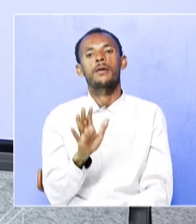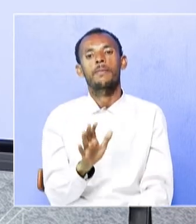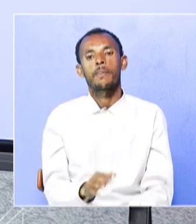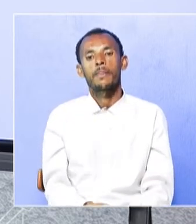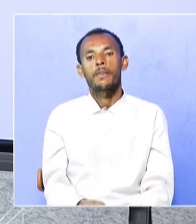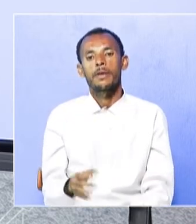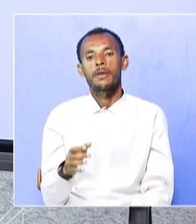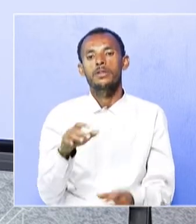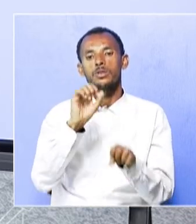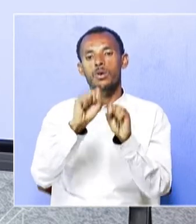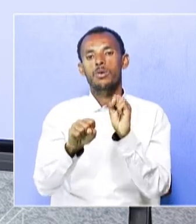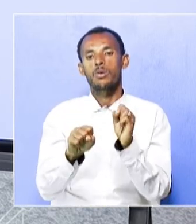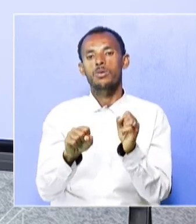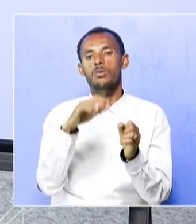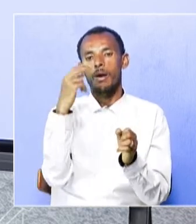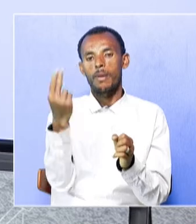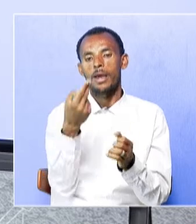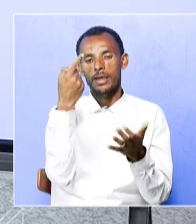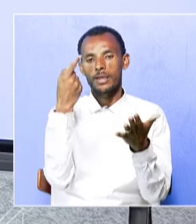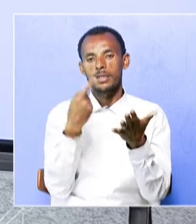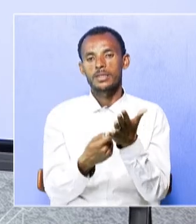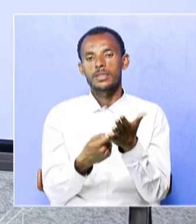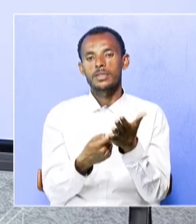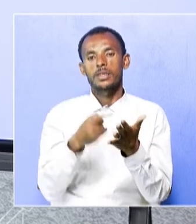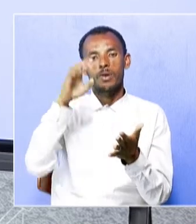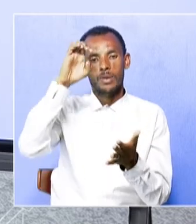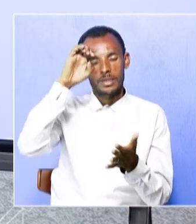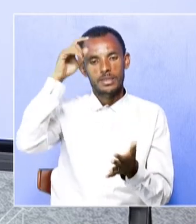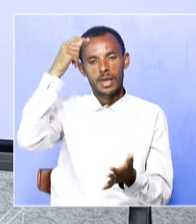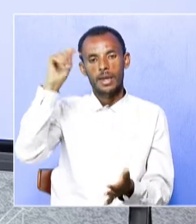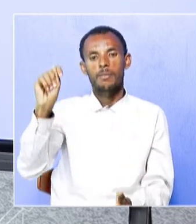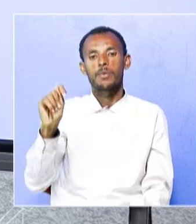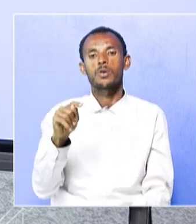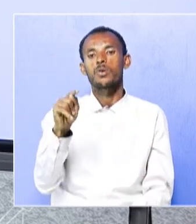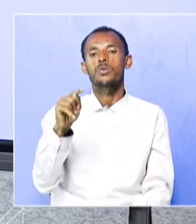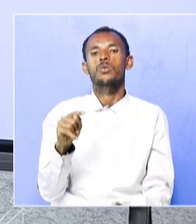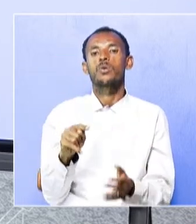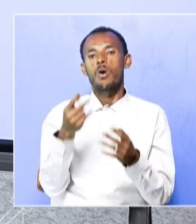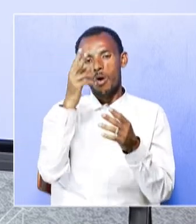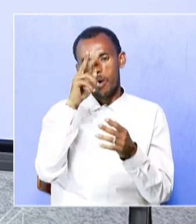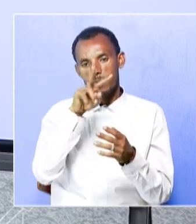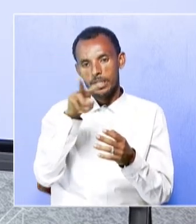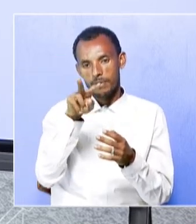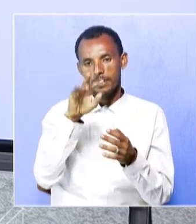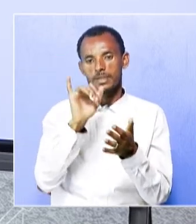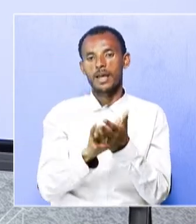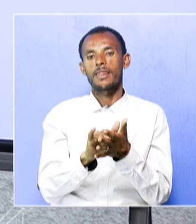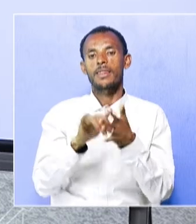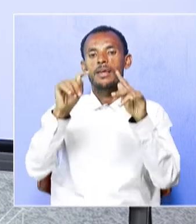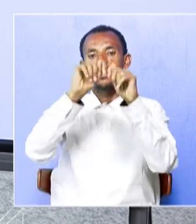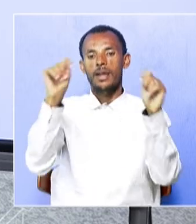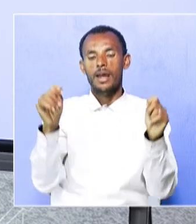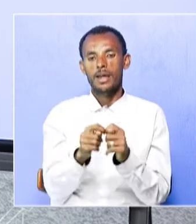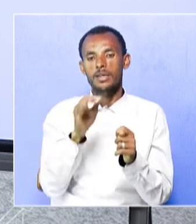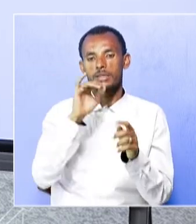So to apply the Euclid's theorem, you need to observe that the triangle is